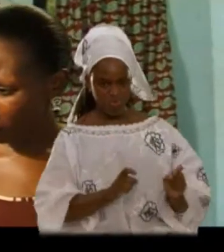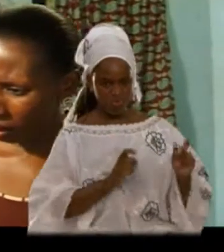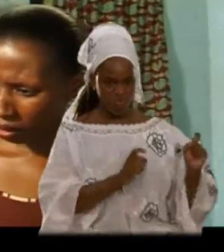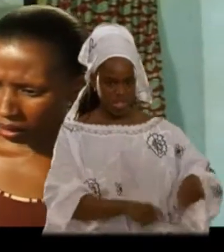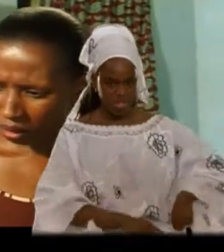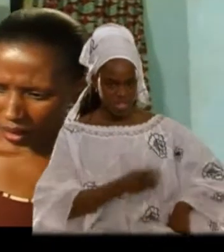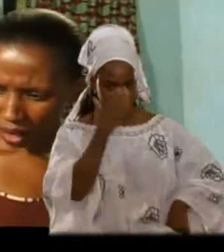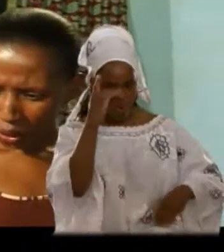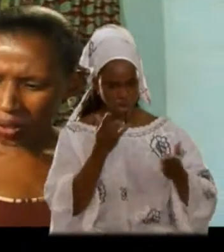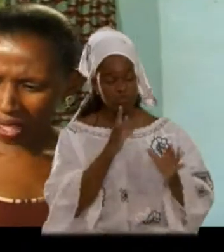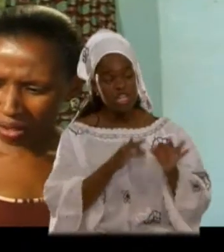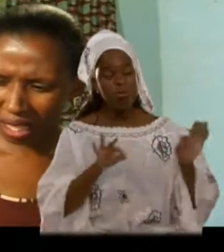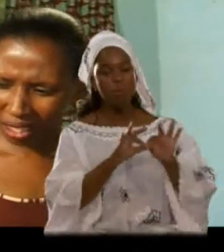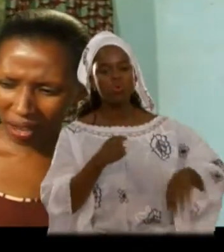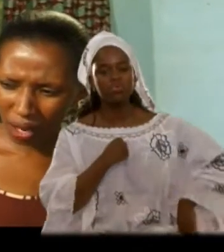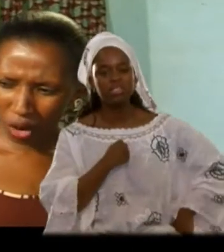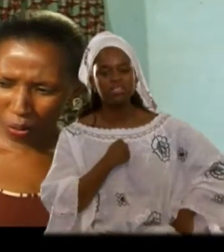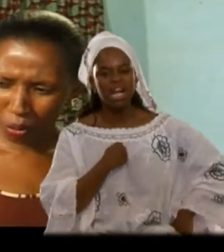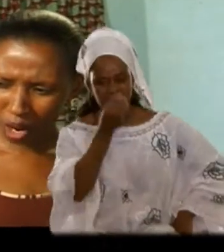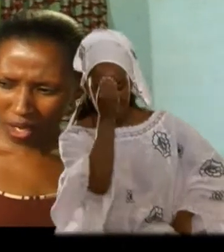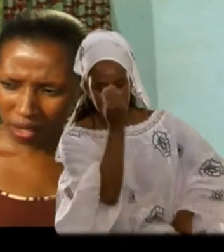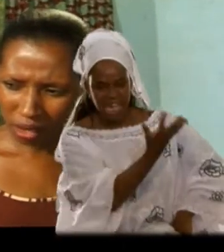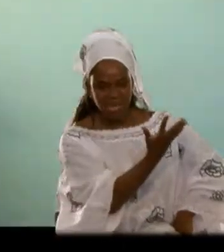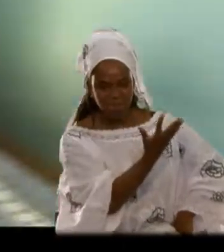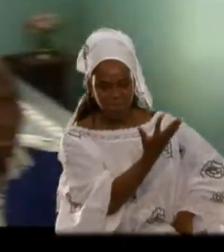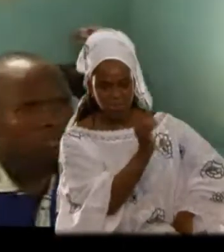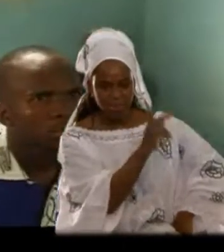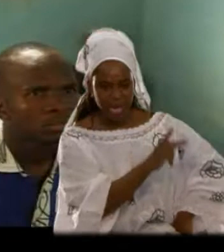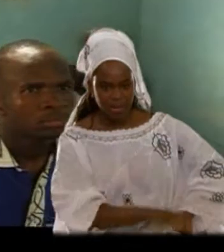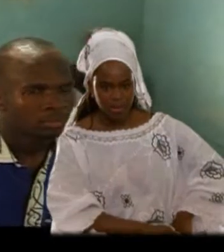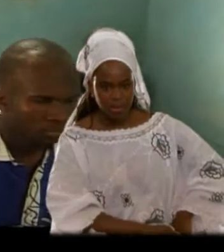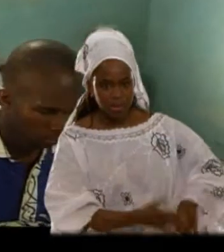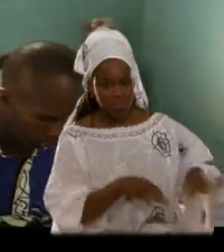presents. You know what is really important to me?